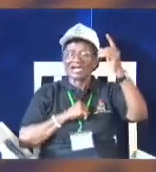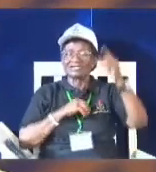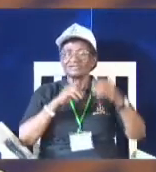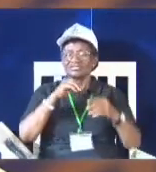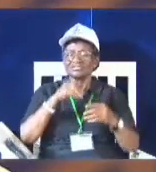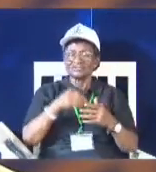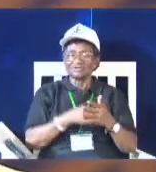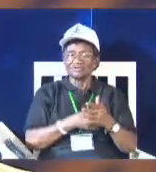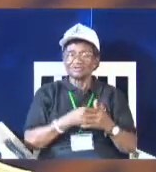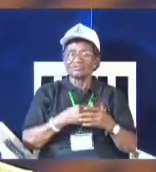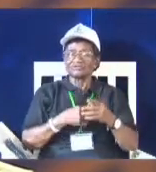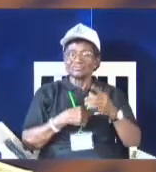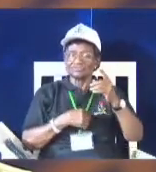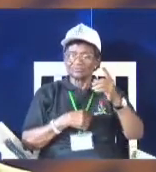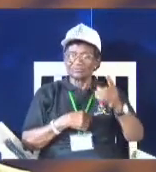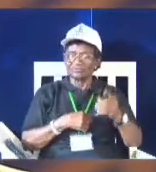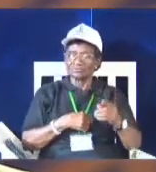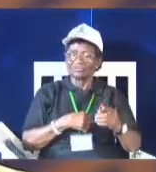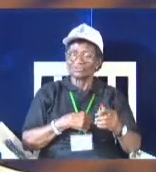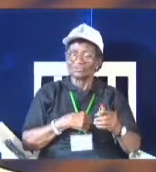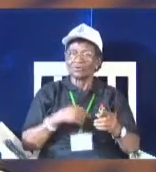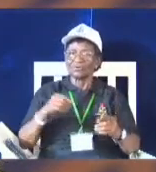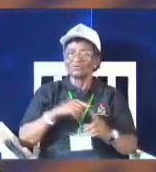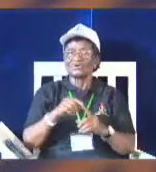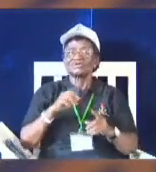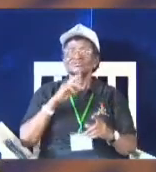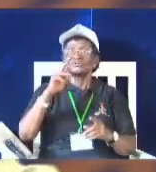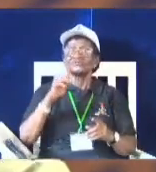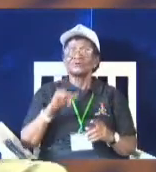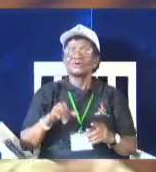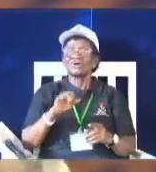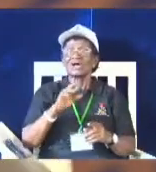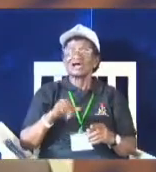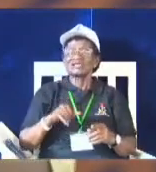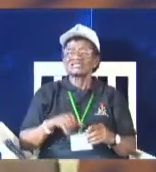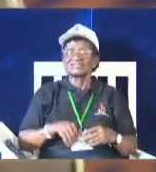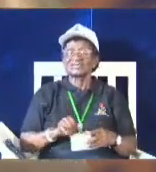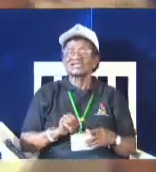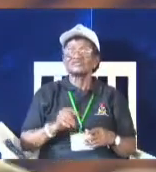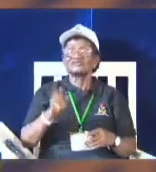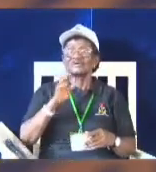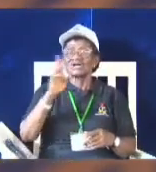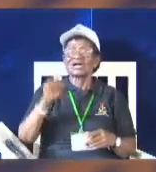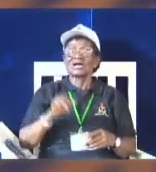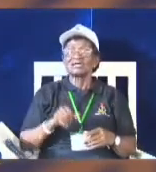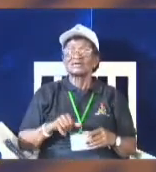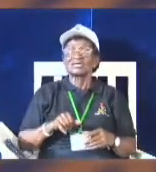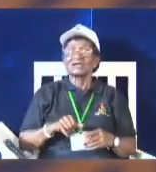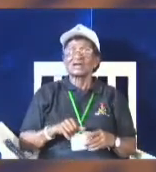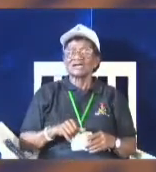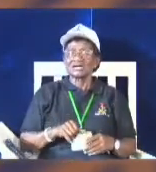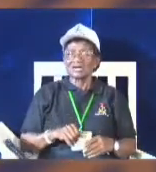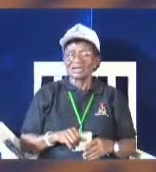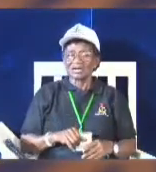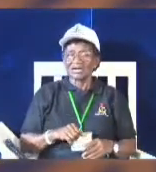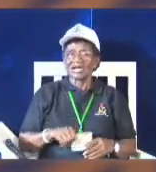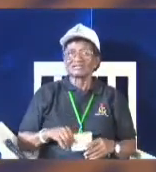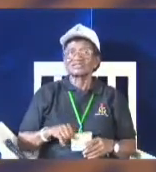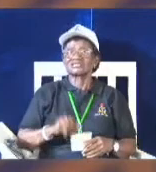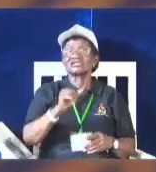While you were still in your mother's womb, I had already set you